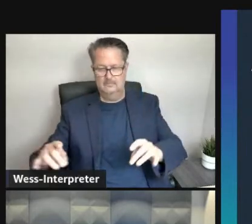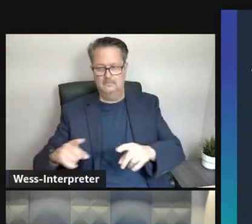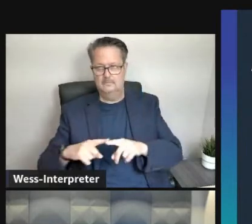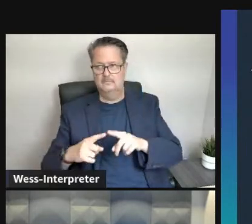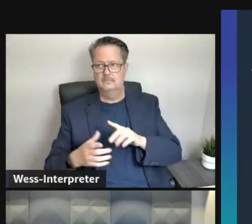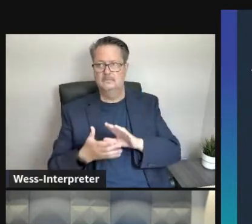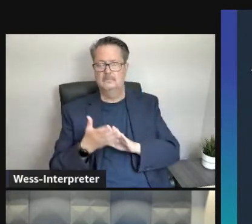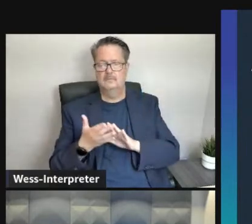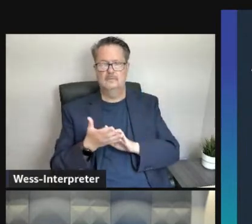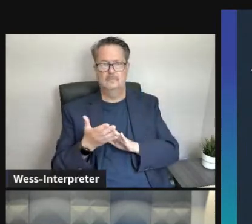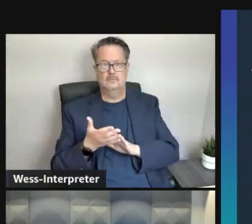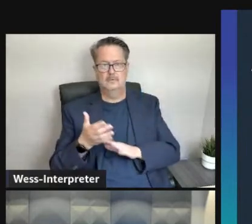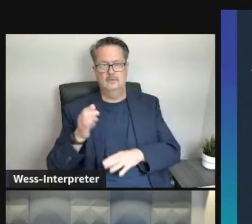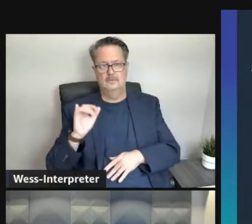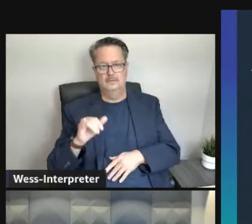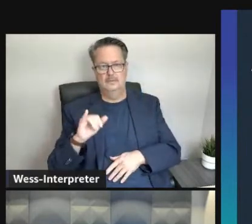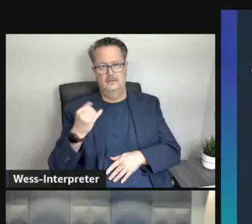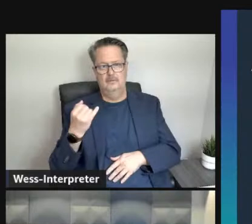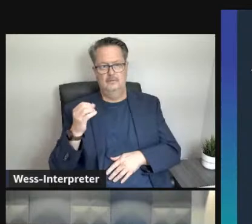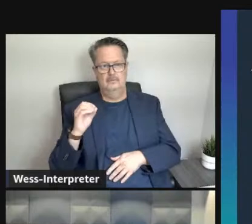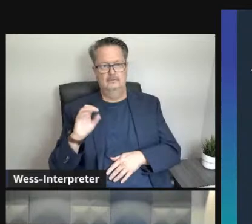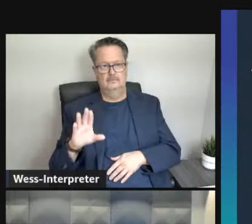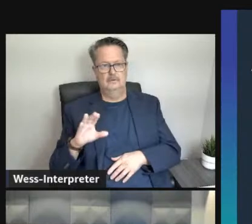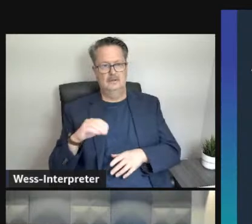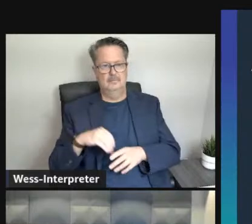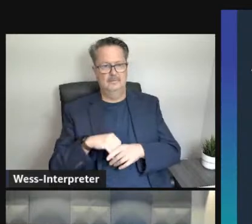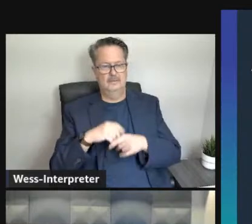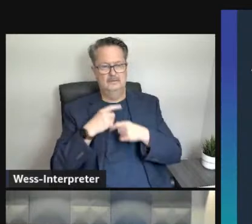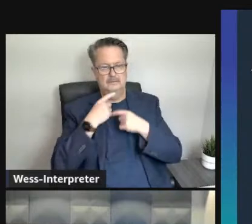manage Spark jobs in a declarative way.